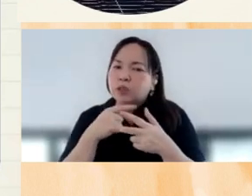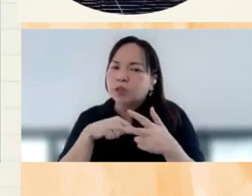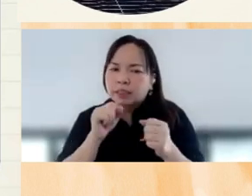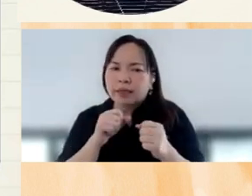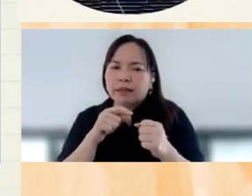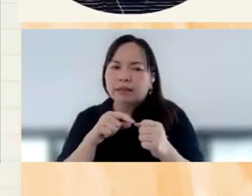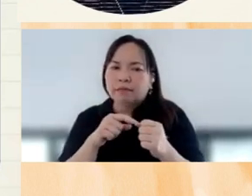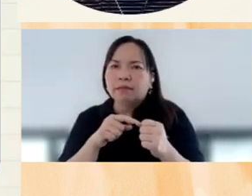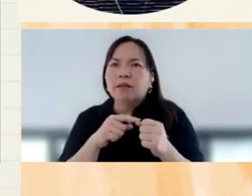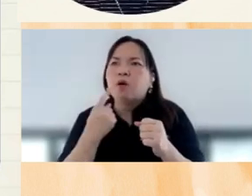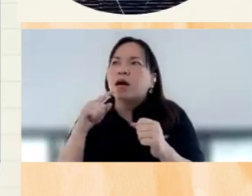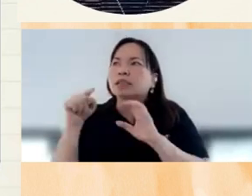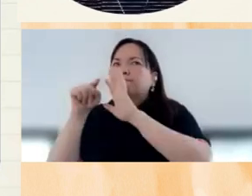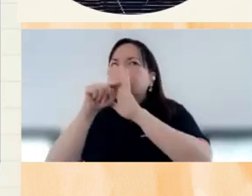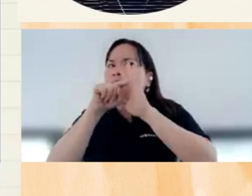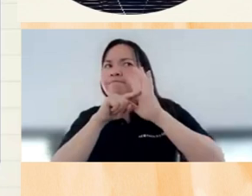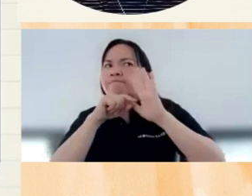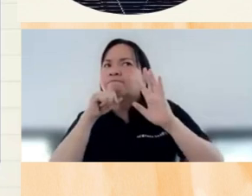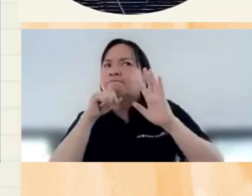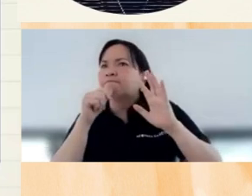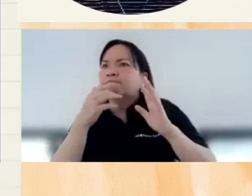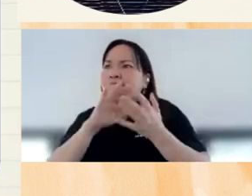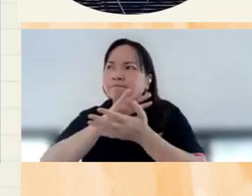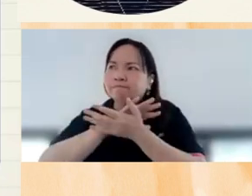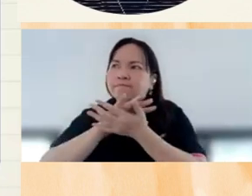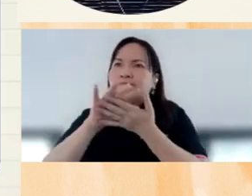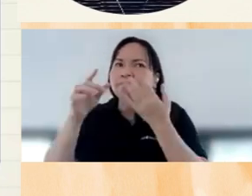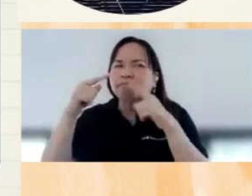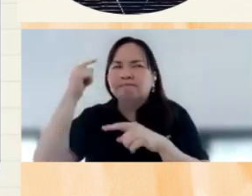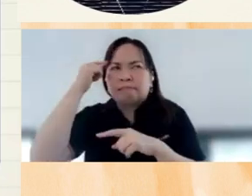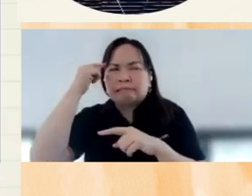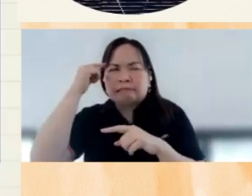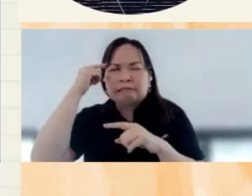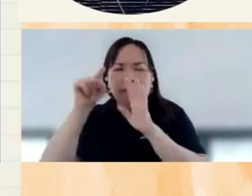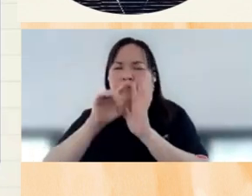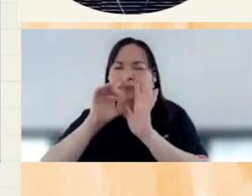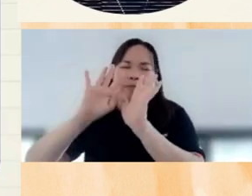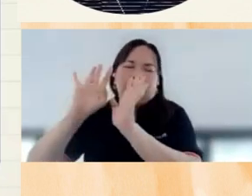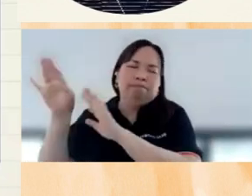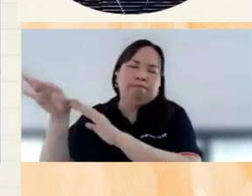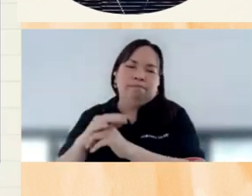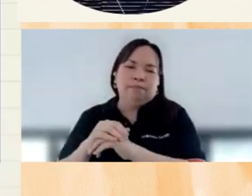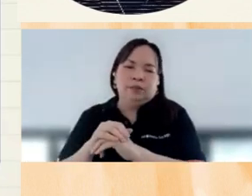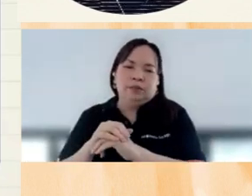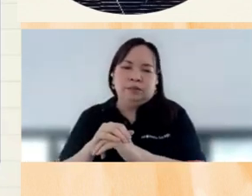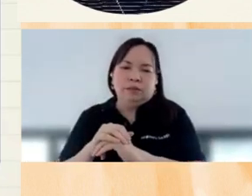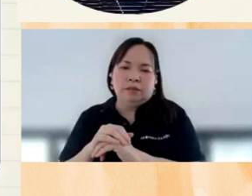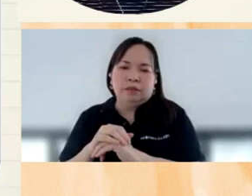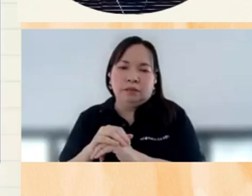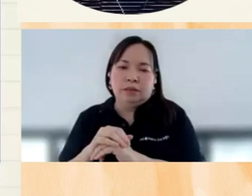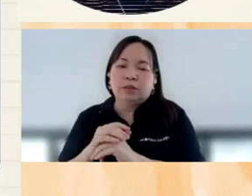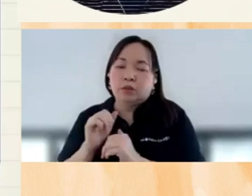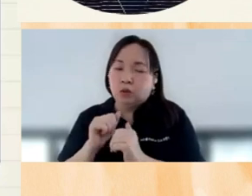thoughts. You catch or identify negative or irrational thoughts as